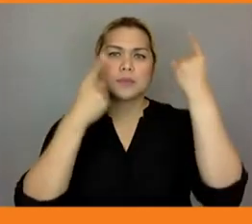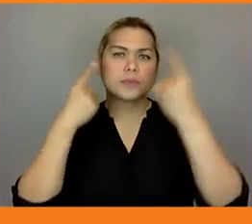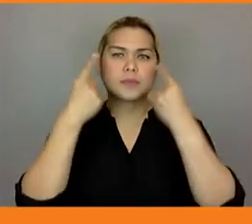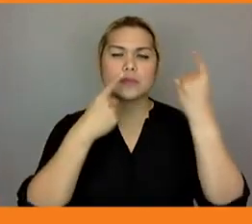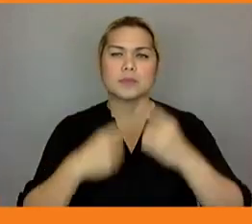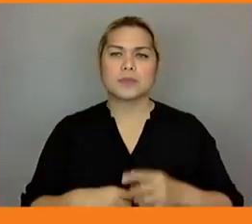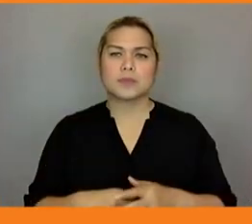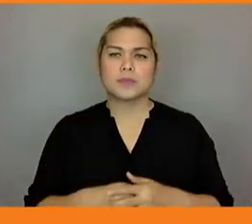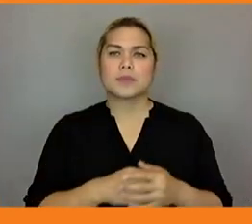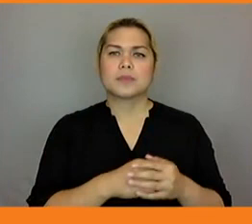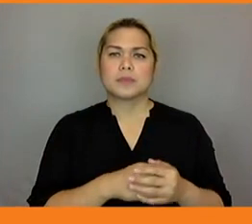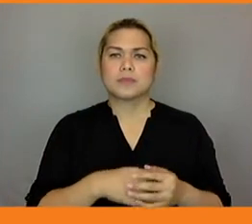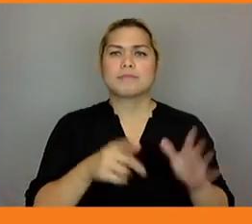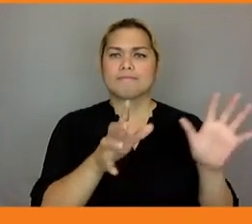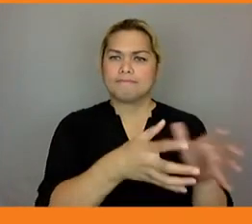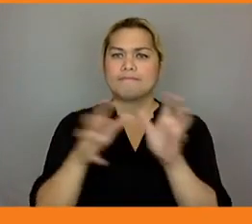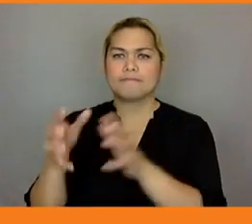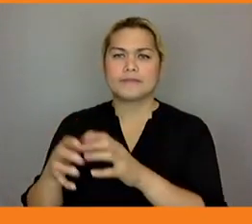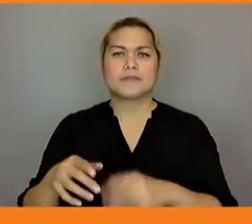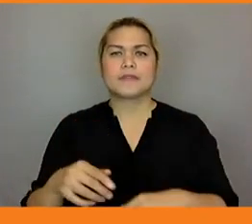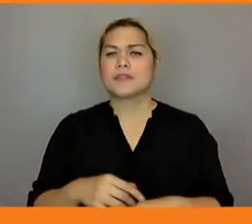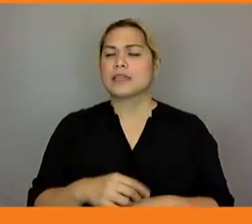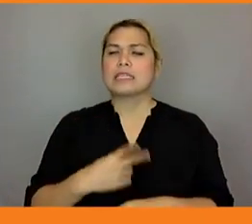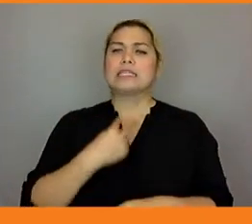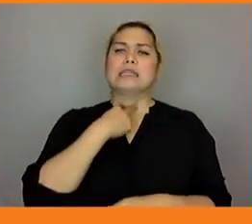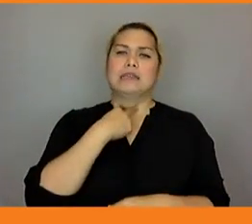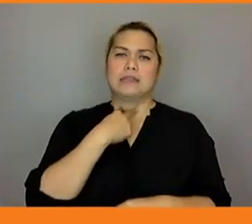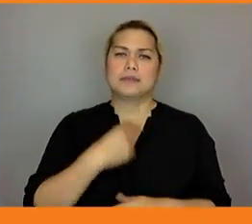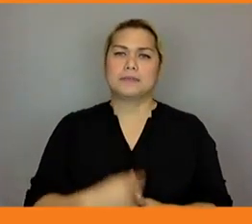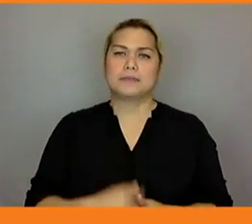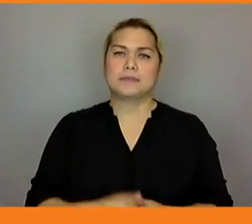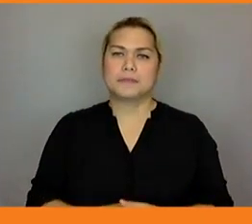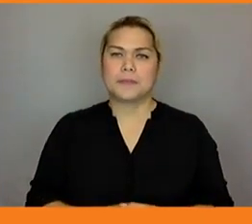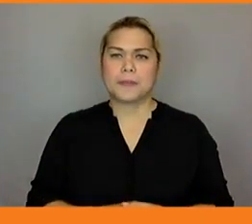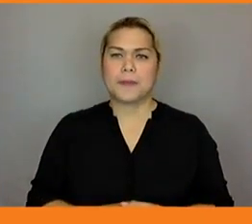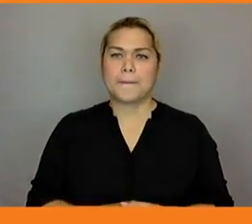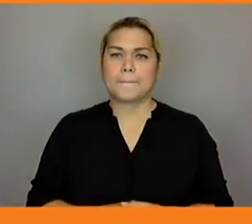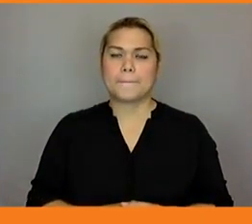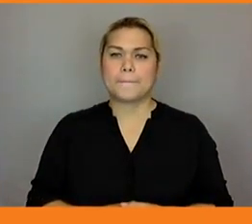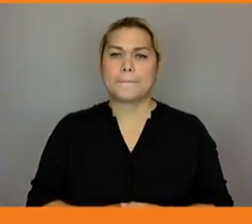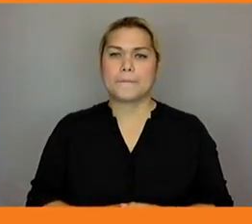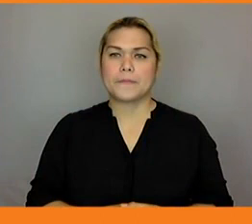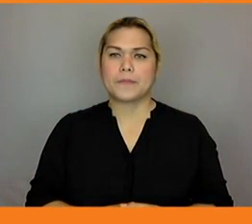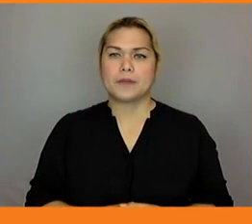engage. Thank you. Yeah, well, let me stress that human dignity,